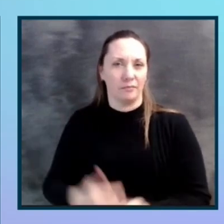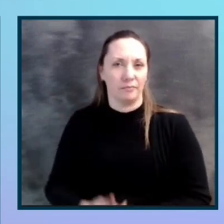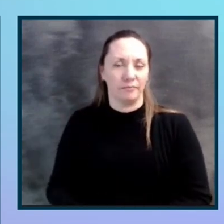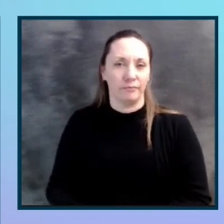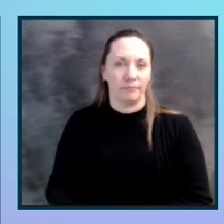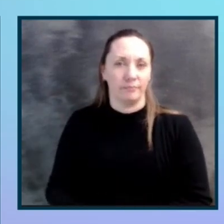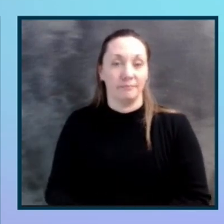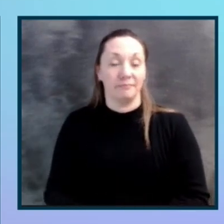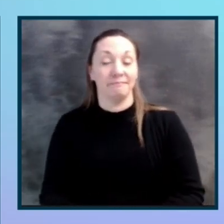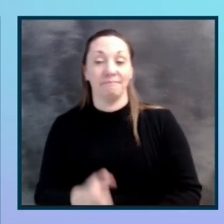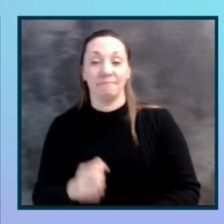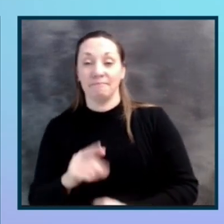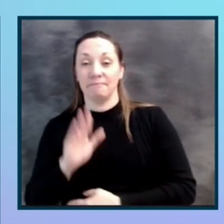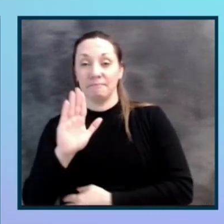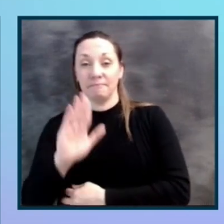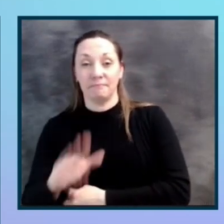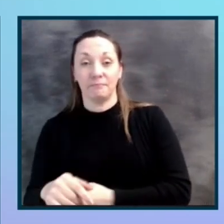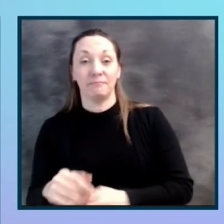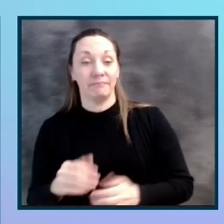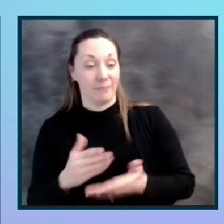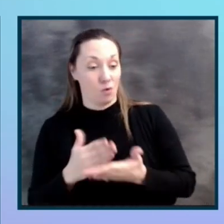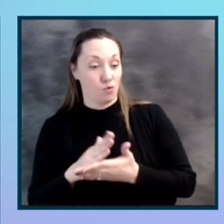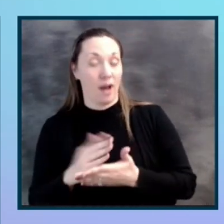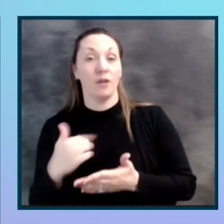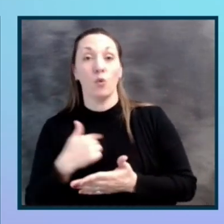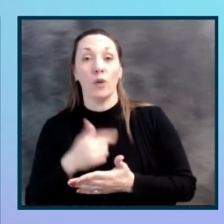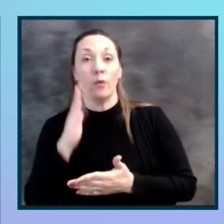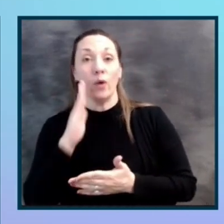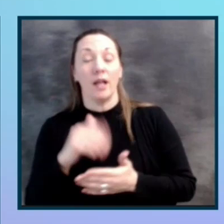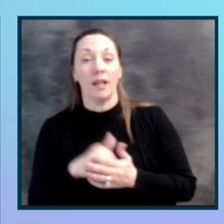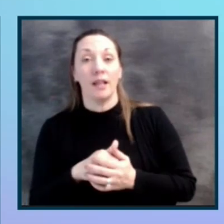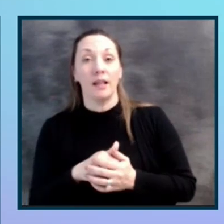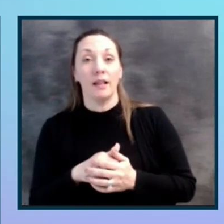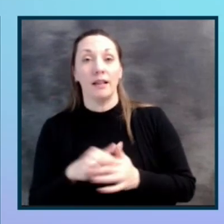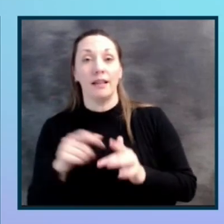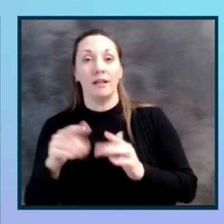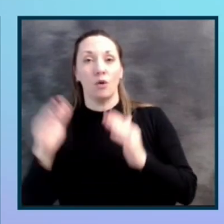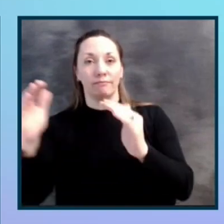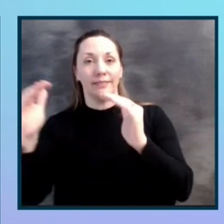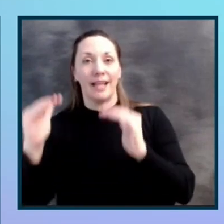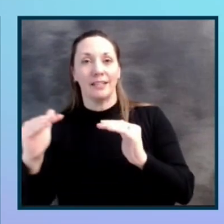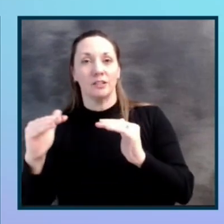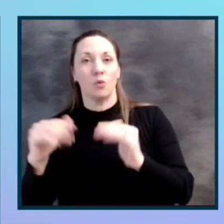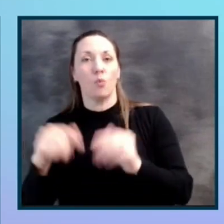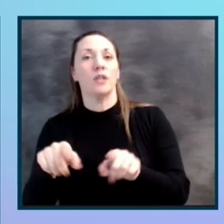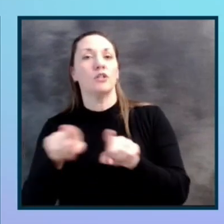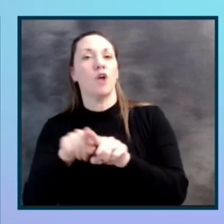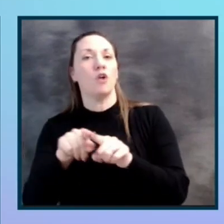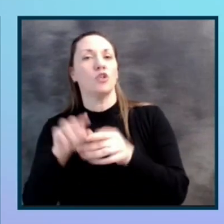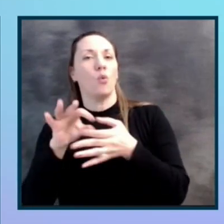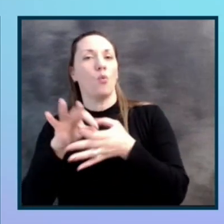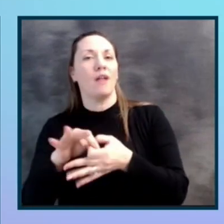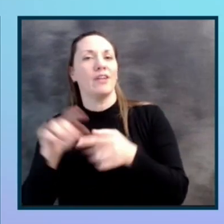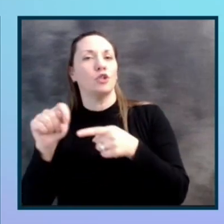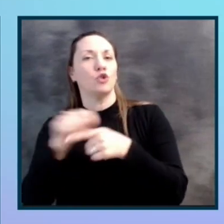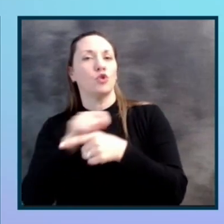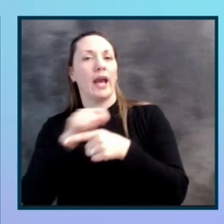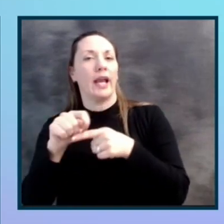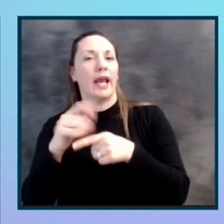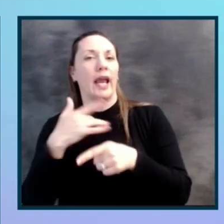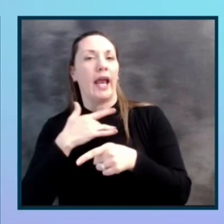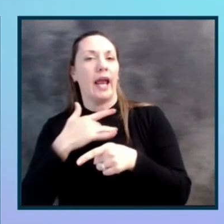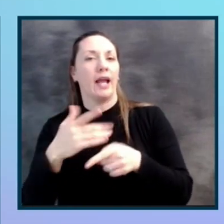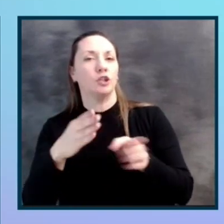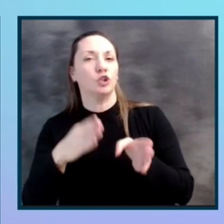Okay, great. All right, we will skip to our next one, which is also relative to training trends. What do you